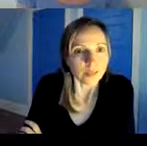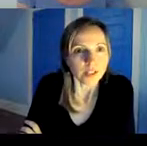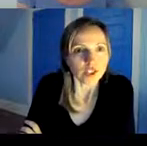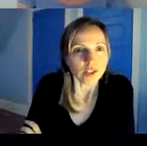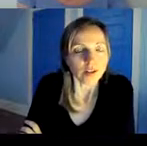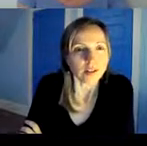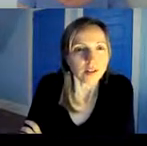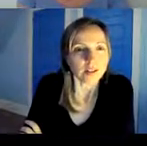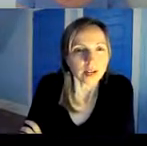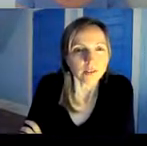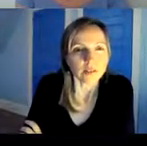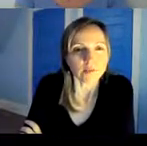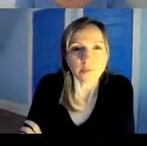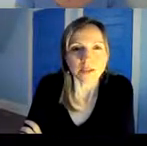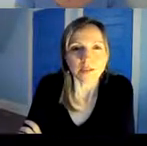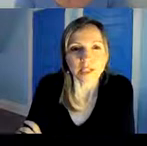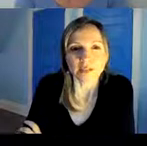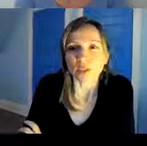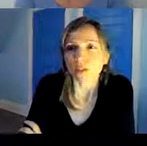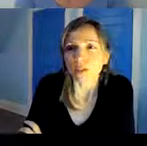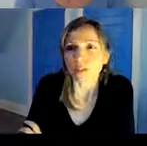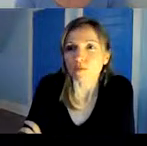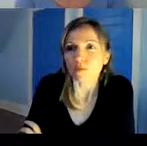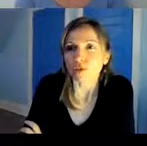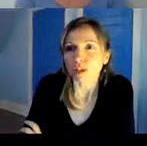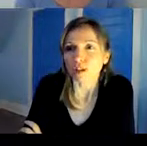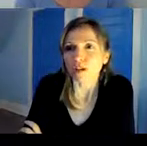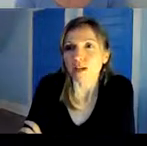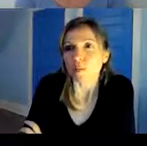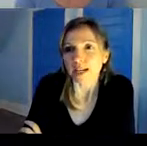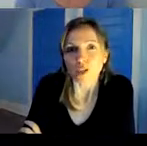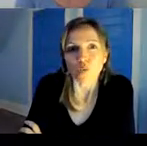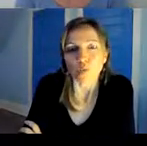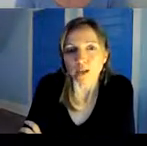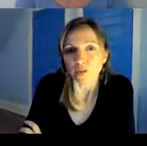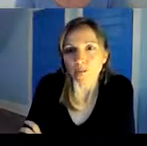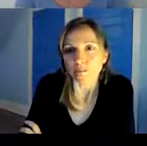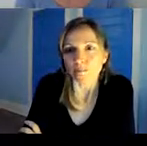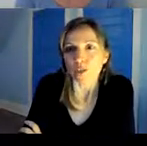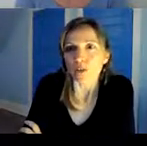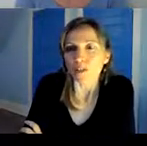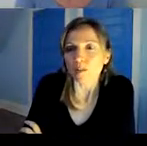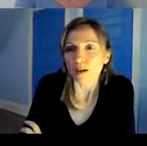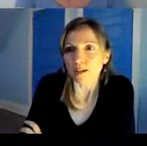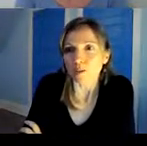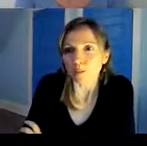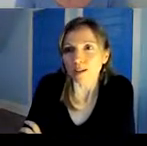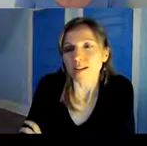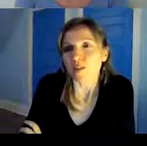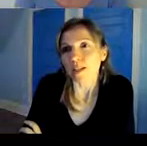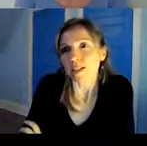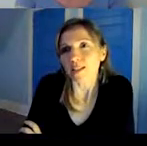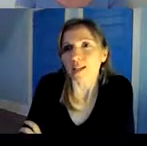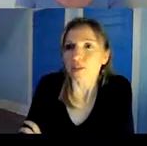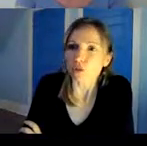This is a picture on the left of the basil leaves that the first year plants will put out. So this is a